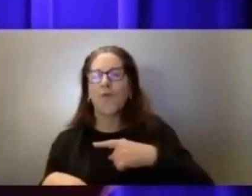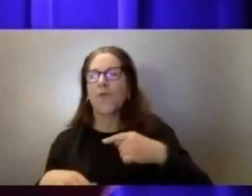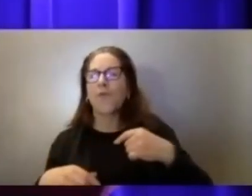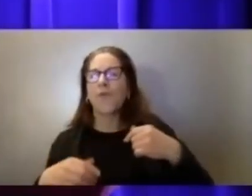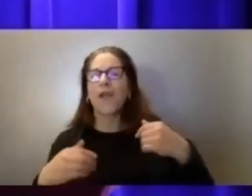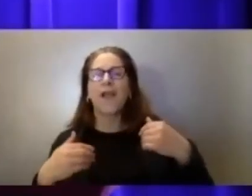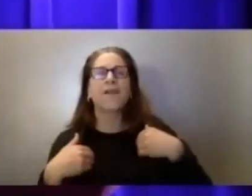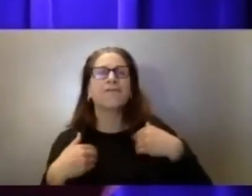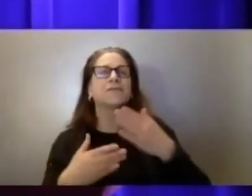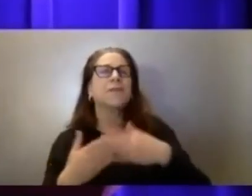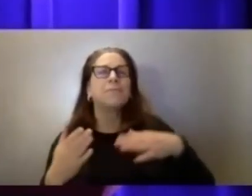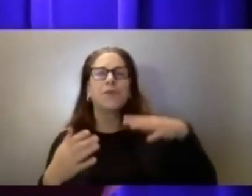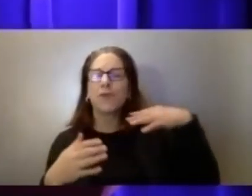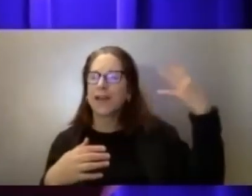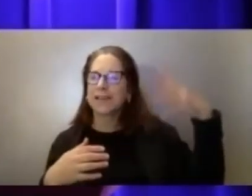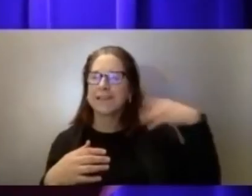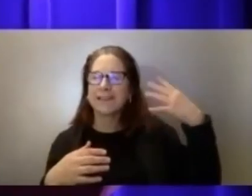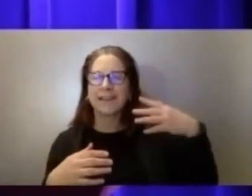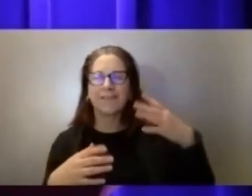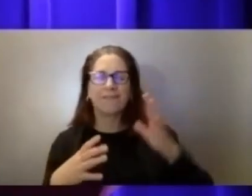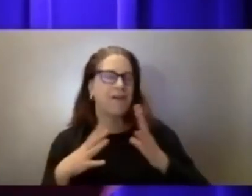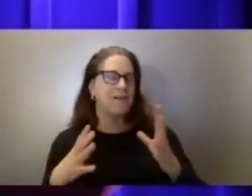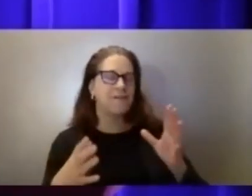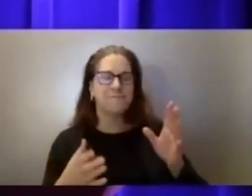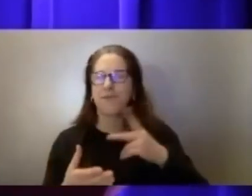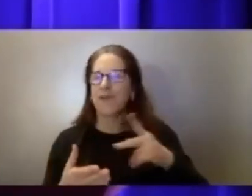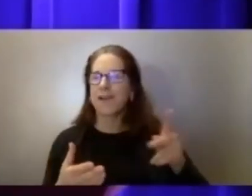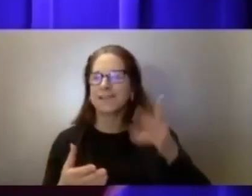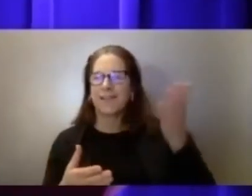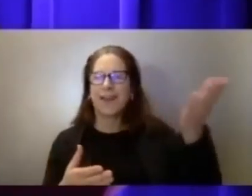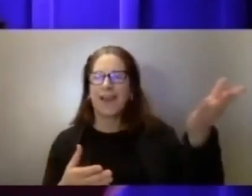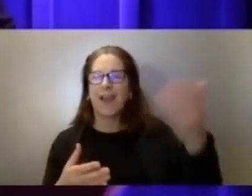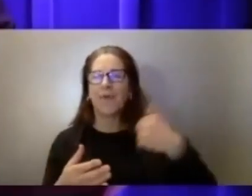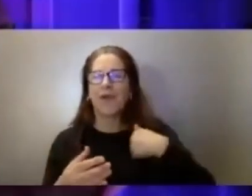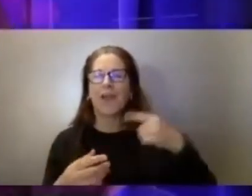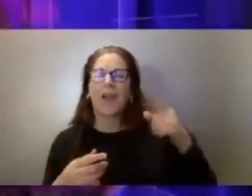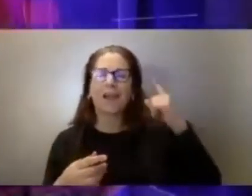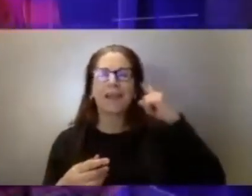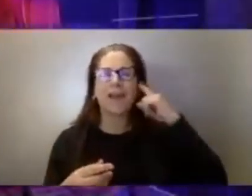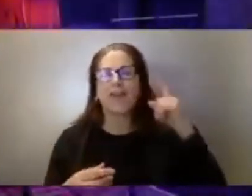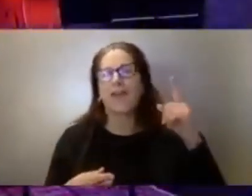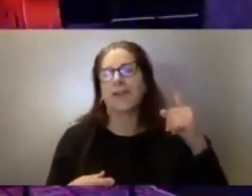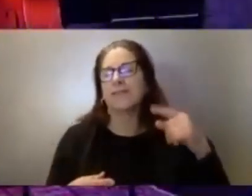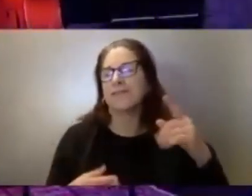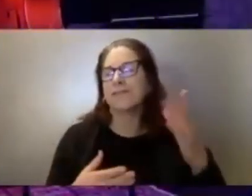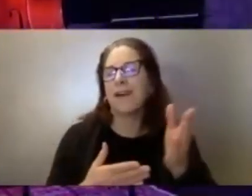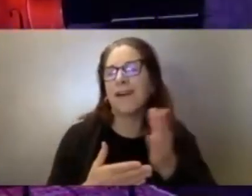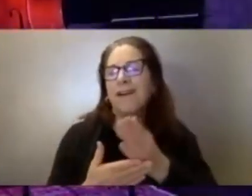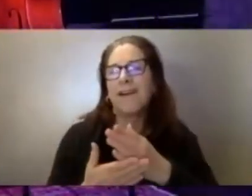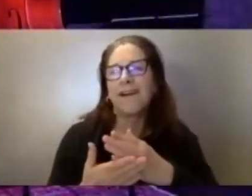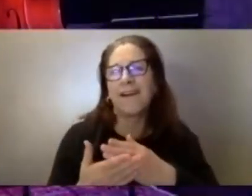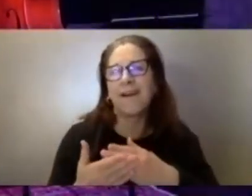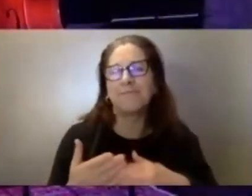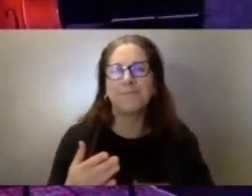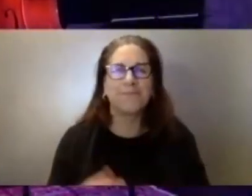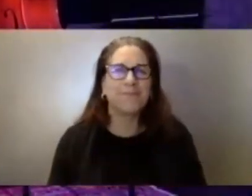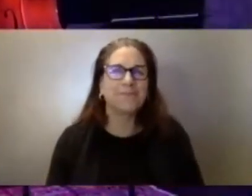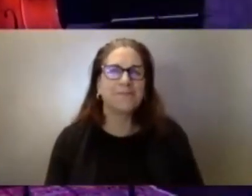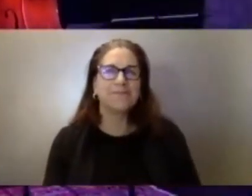There's some crazy fine poets there, and we're gonna hear a song.